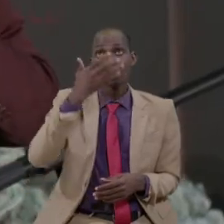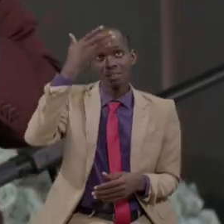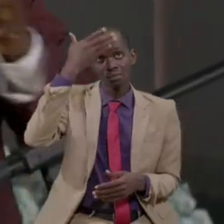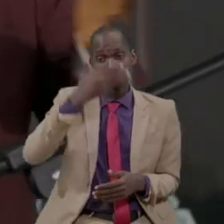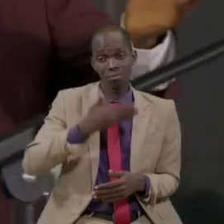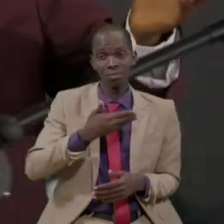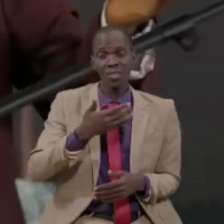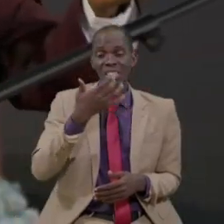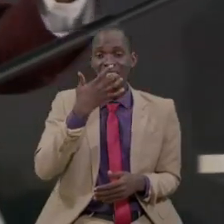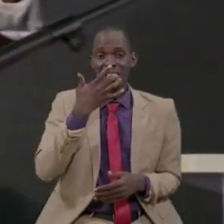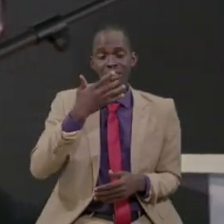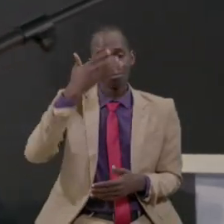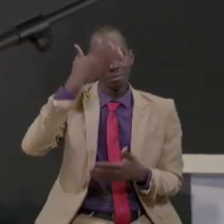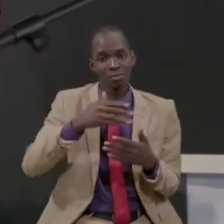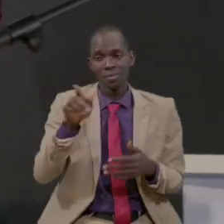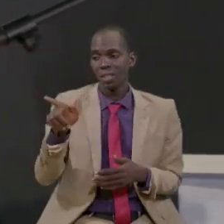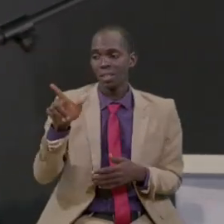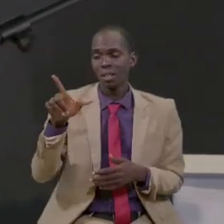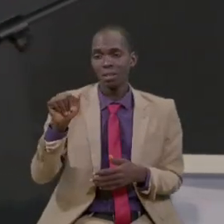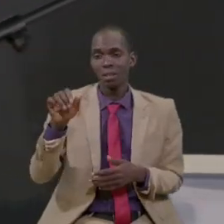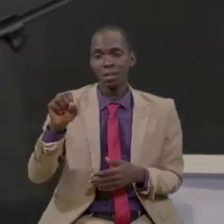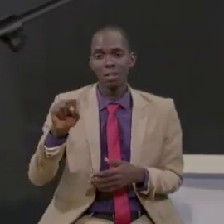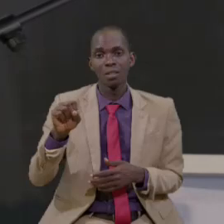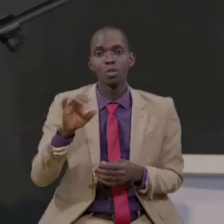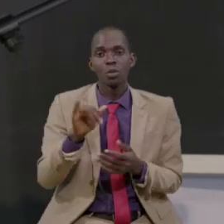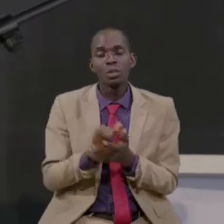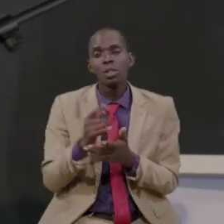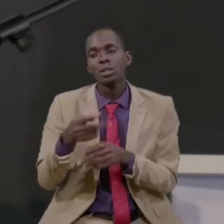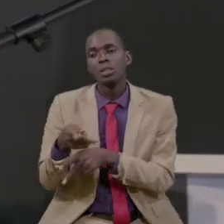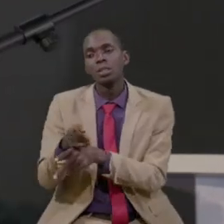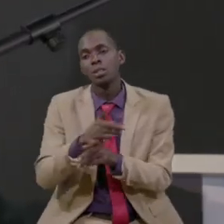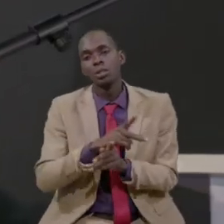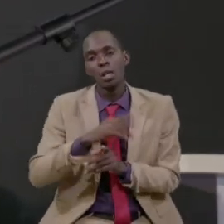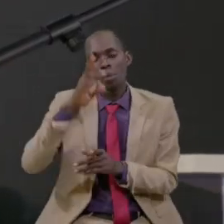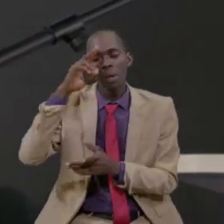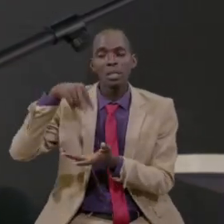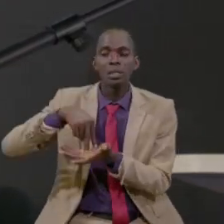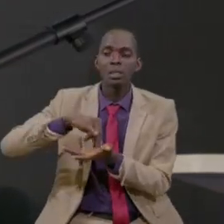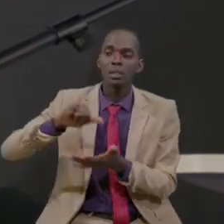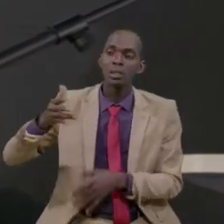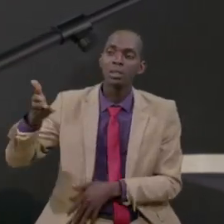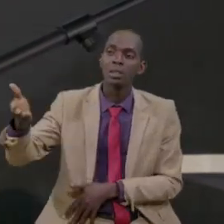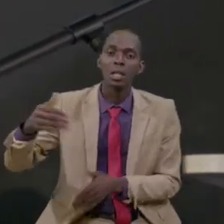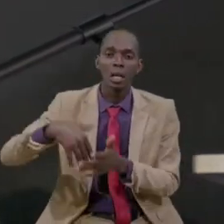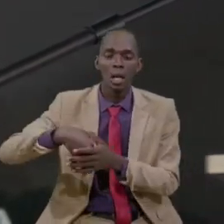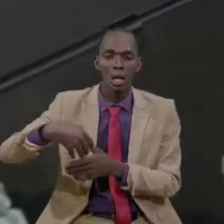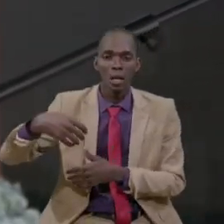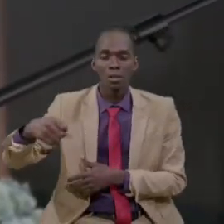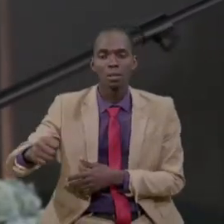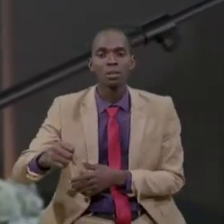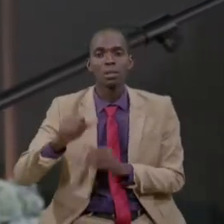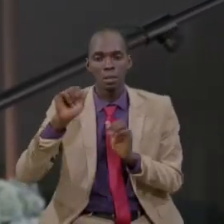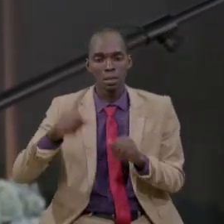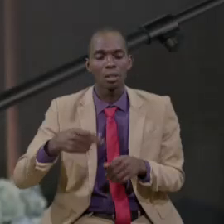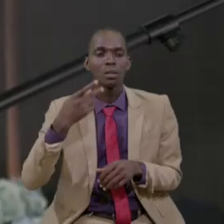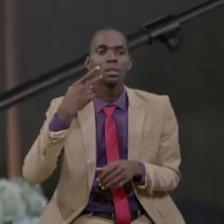so that the security man standing there outside the counseling room can see